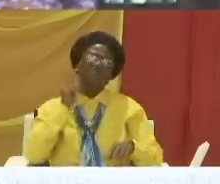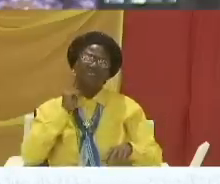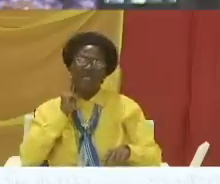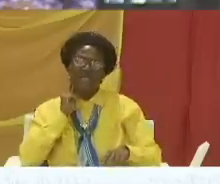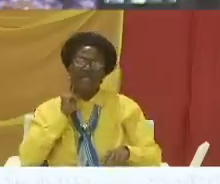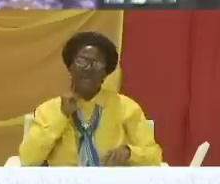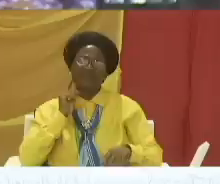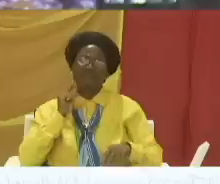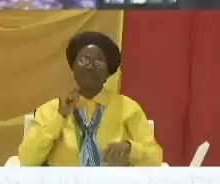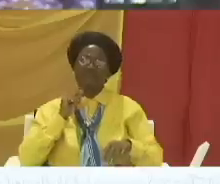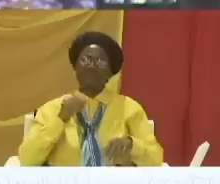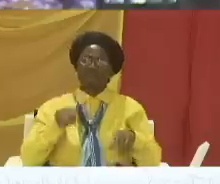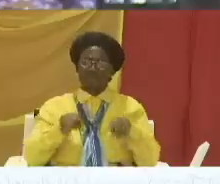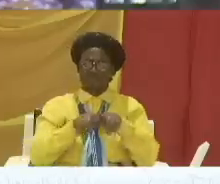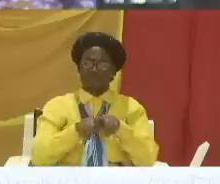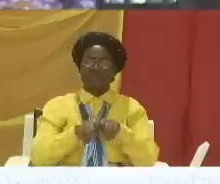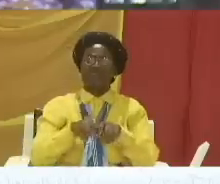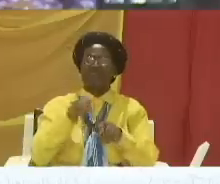If you are